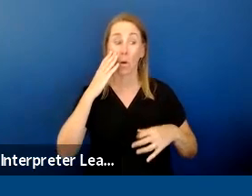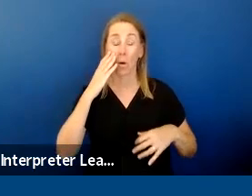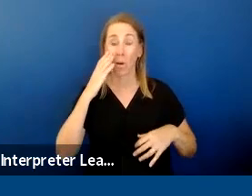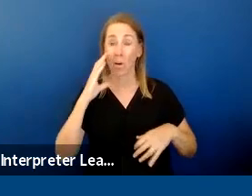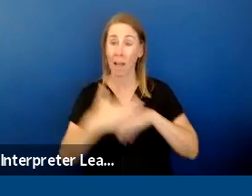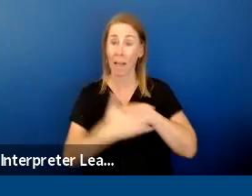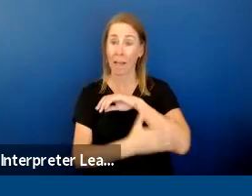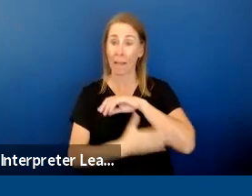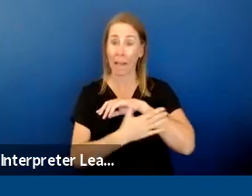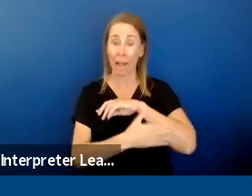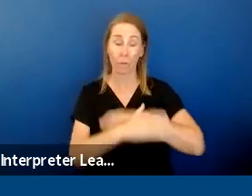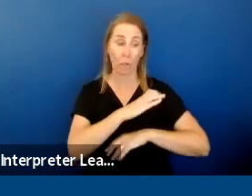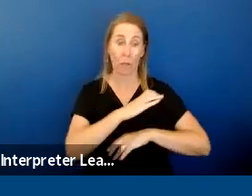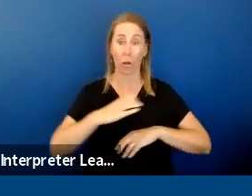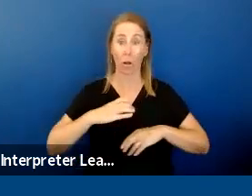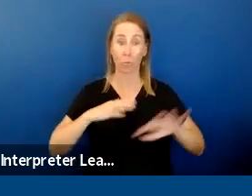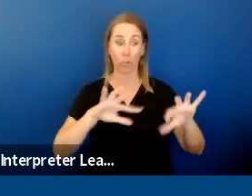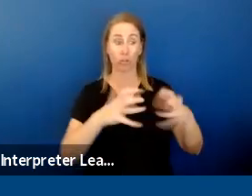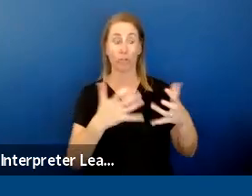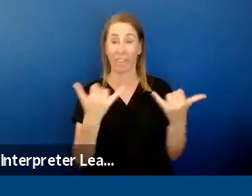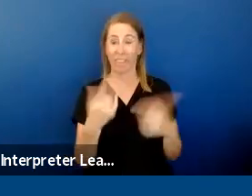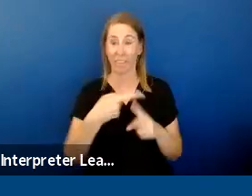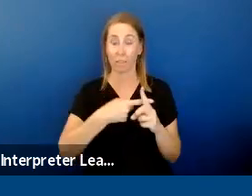month. We hope to have all of